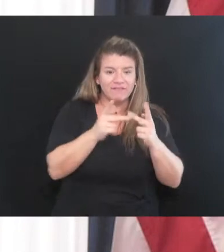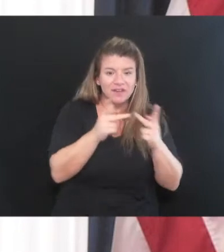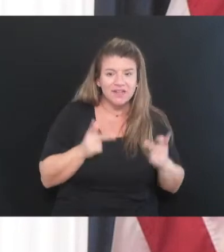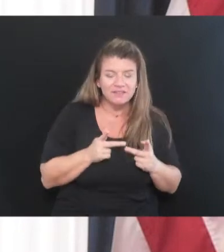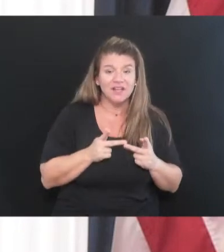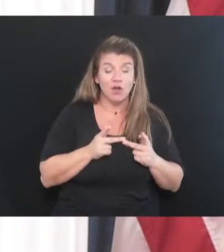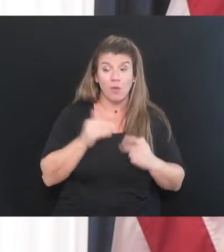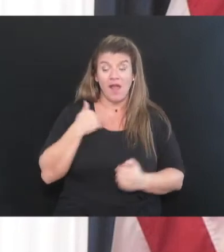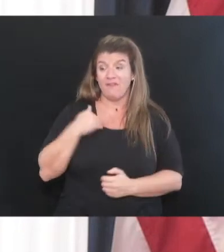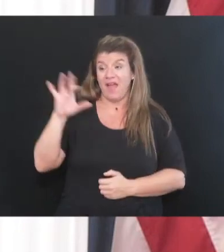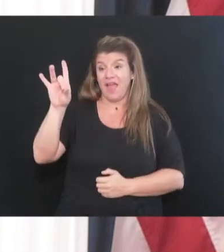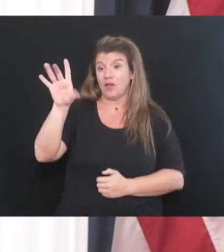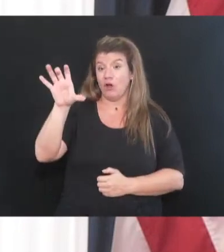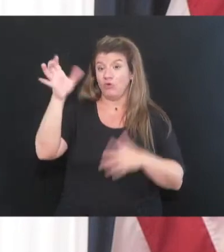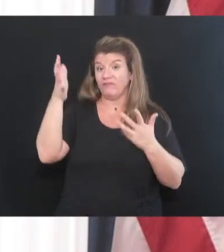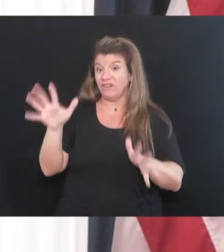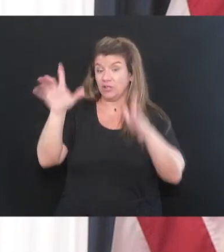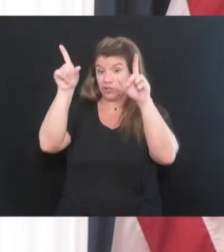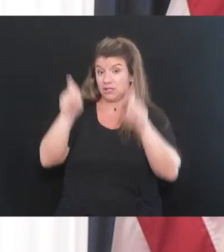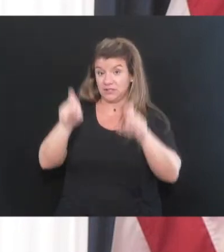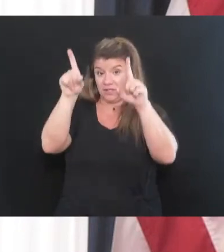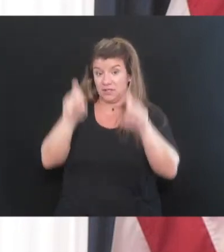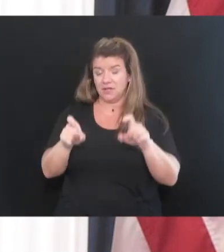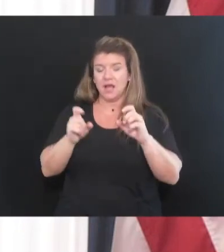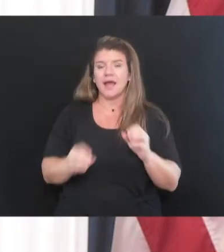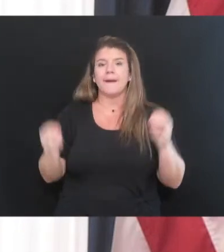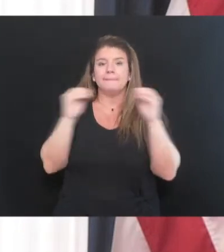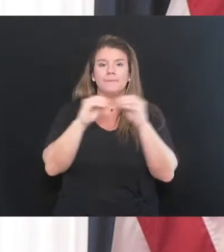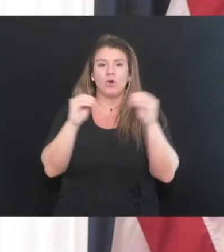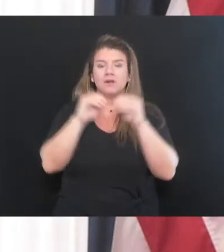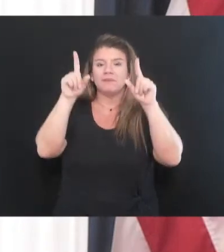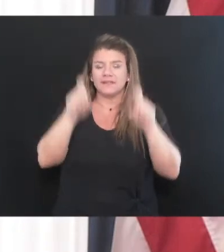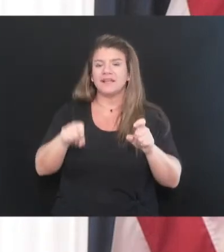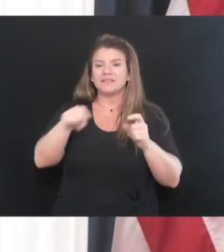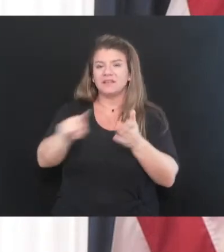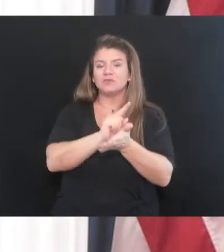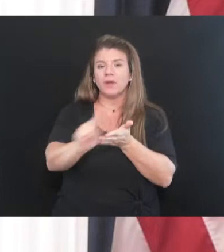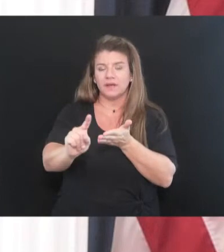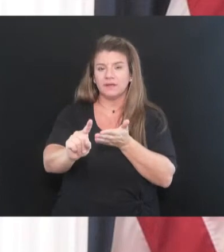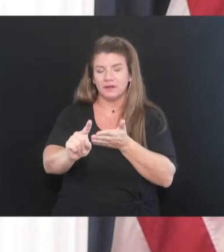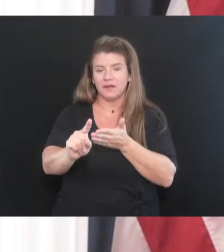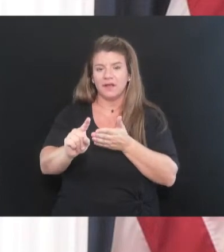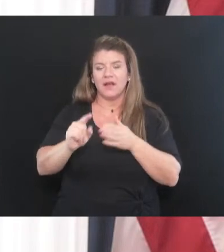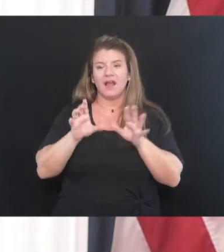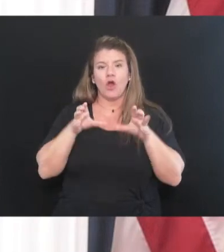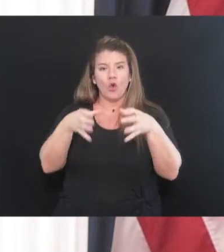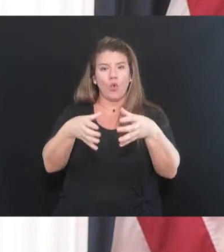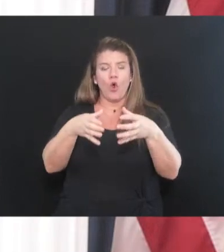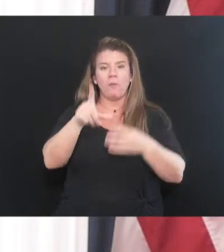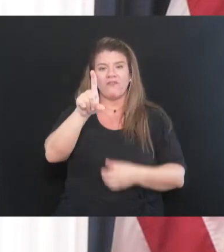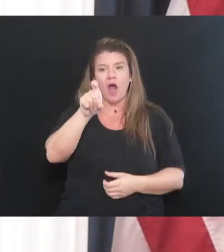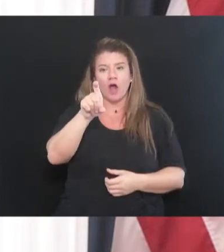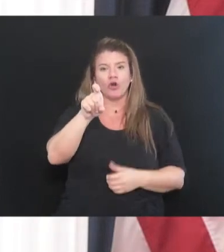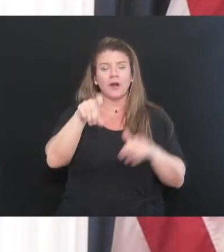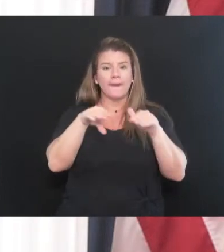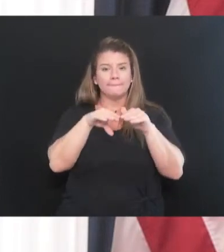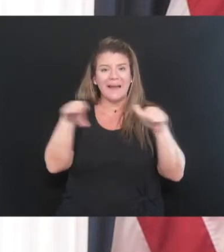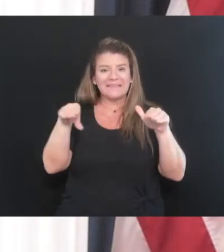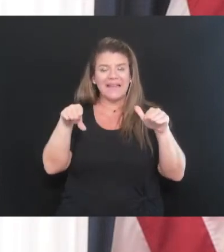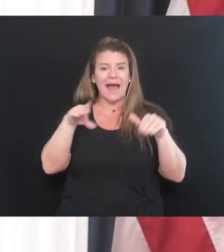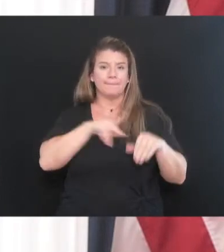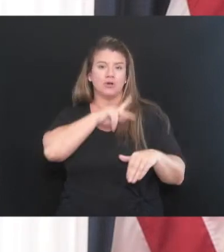800 have been tested, and more are being done this week. A group of 100 baseline